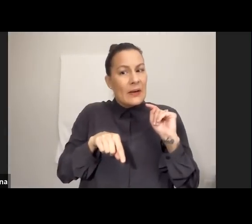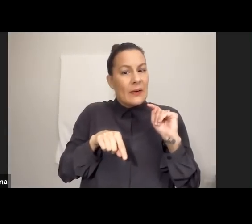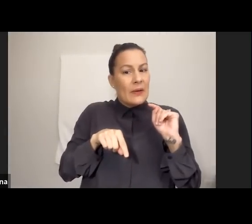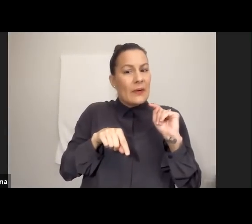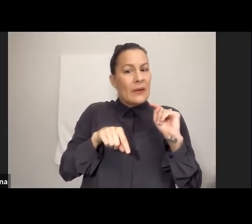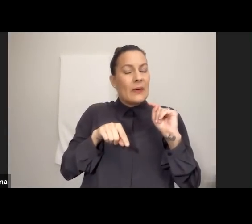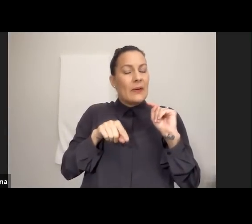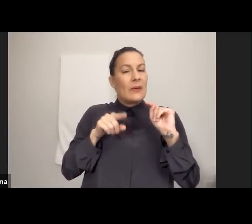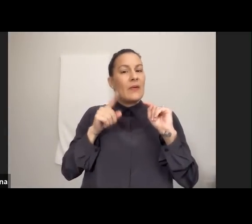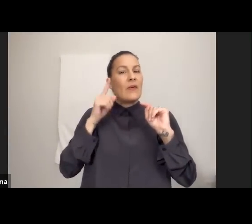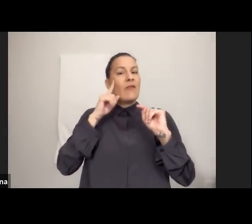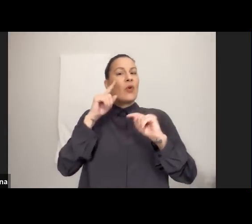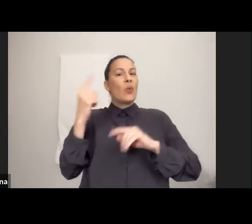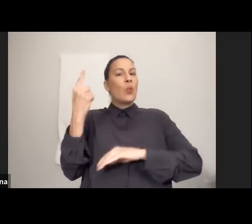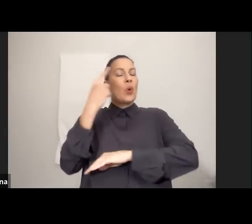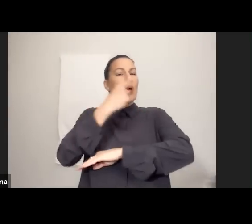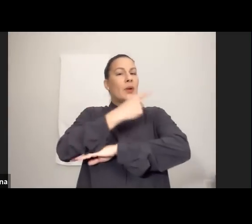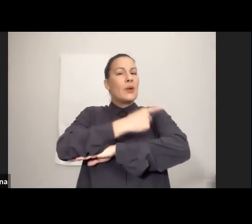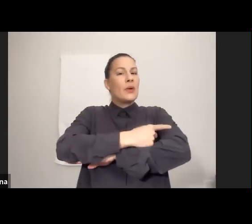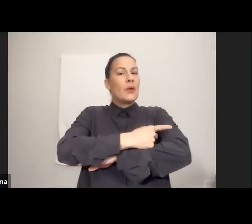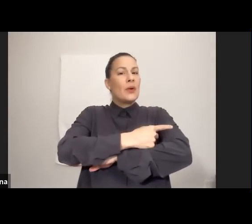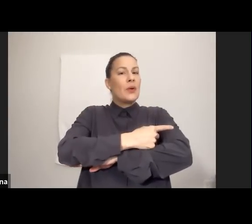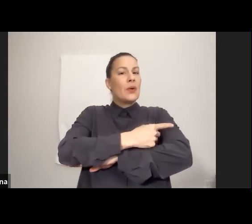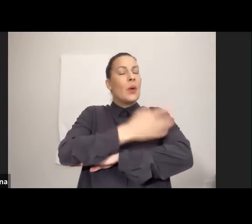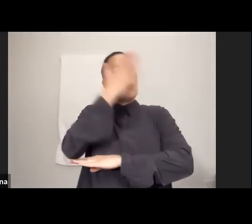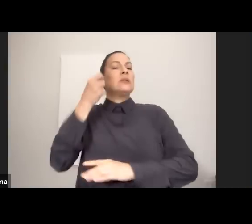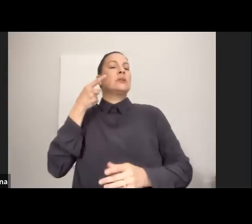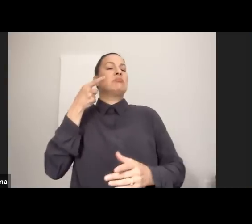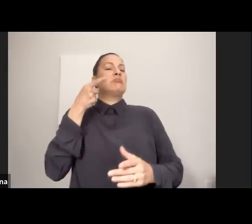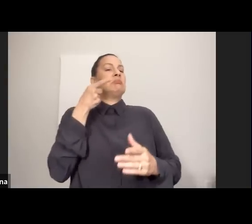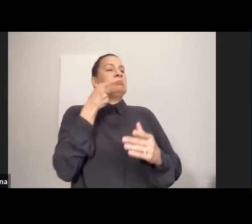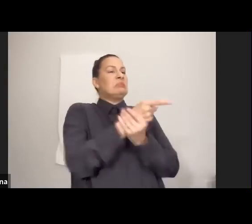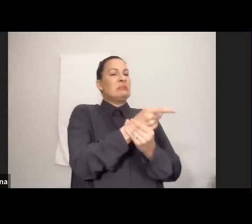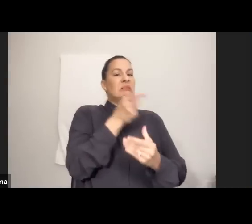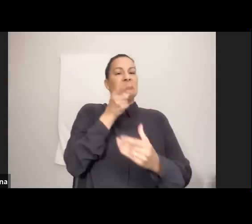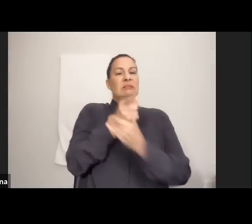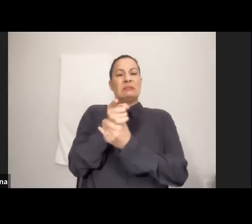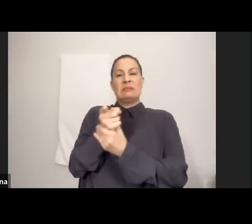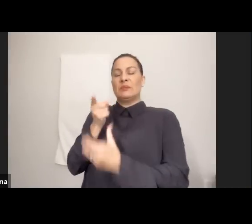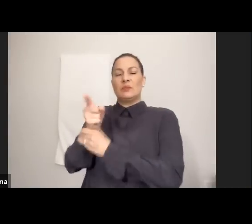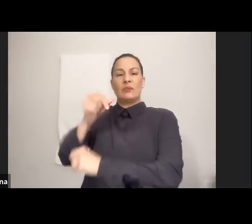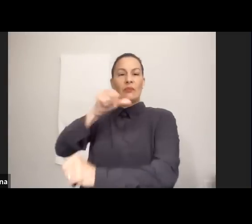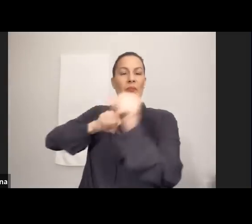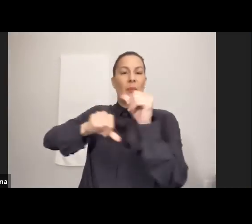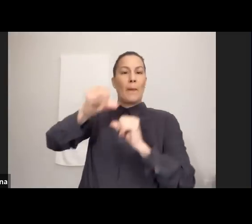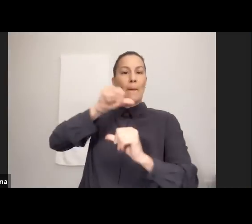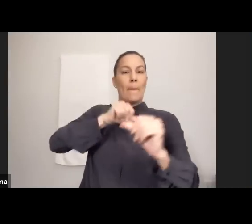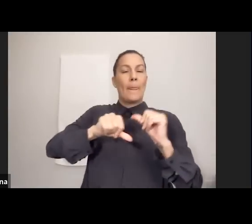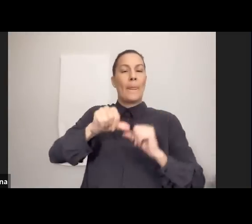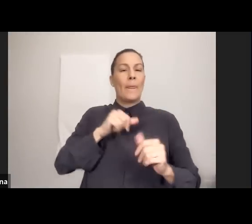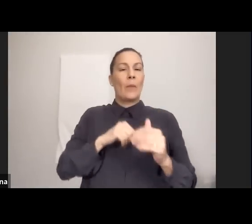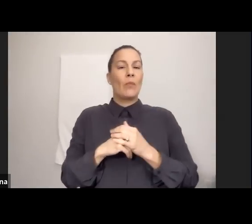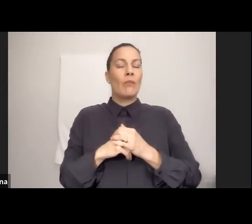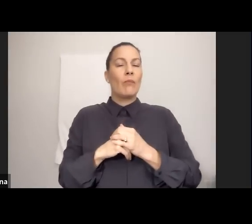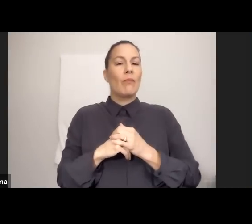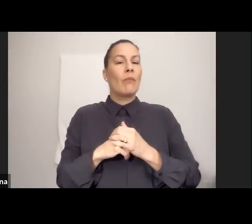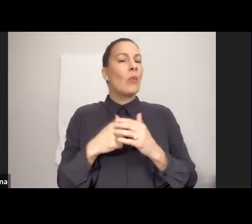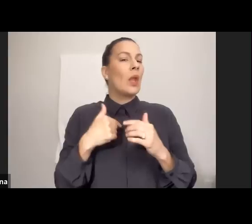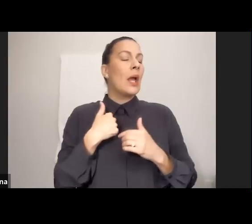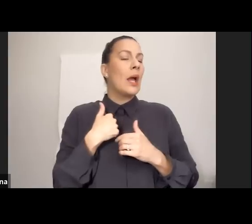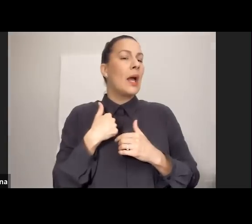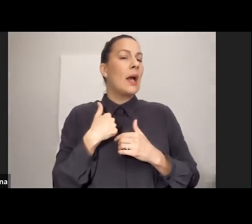bitch thinks she better than that bitch. Because this bitch is doing this, that bitch ain't doing. I'm self. Everybody has a different role to play in this.